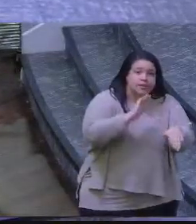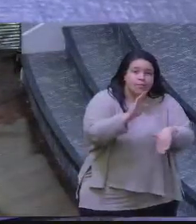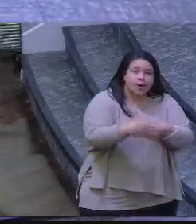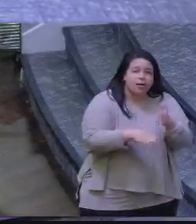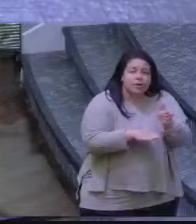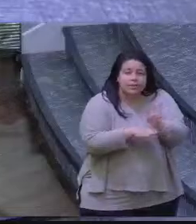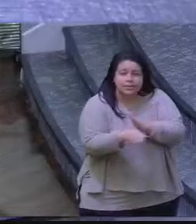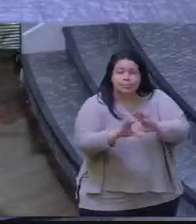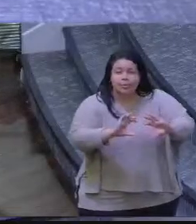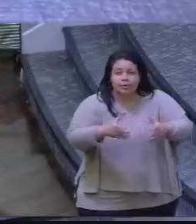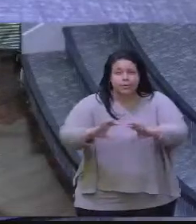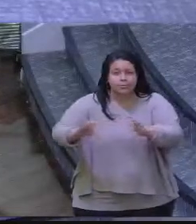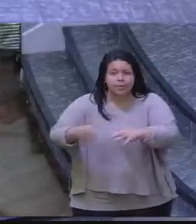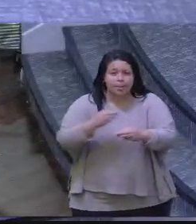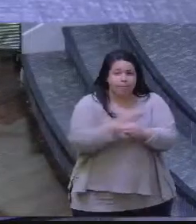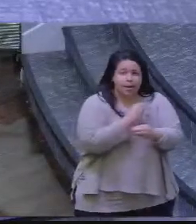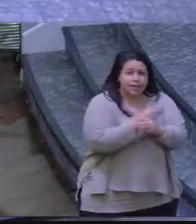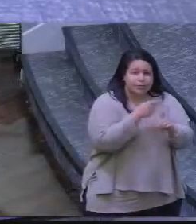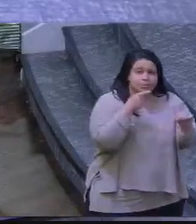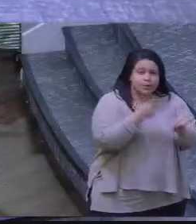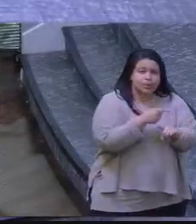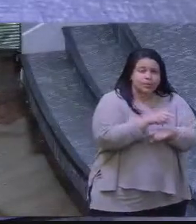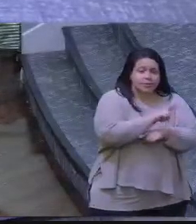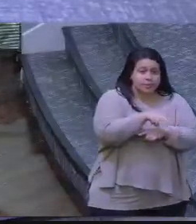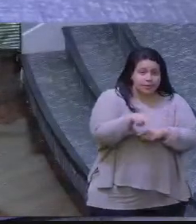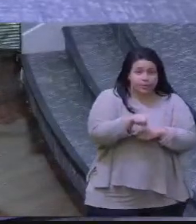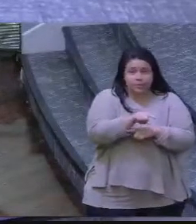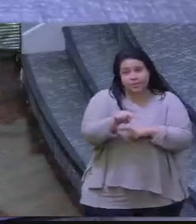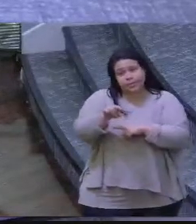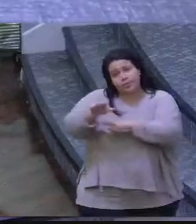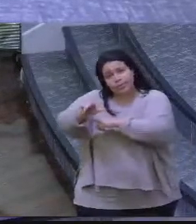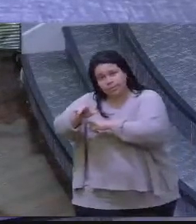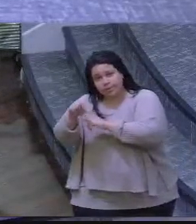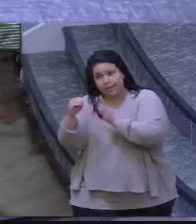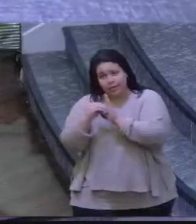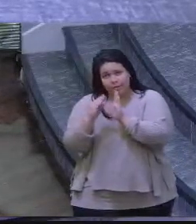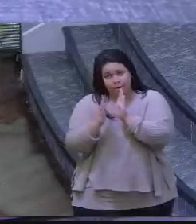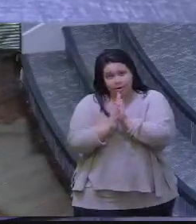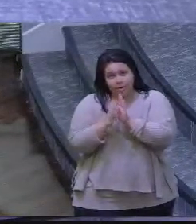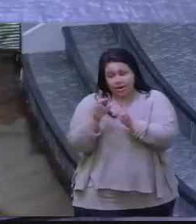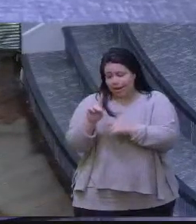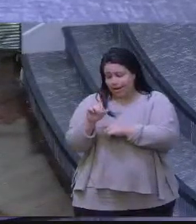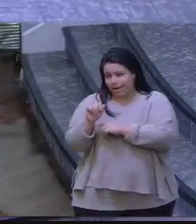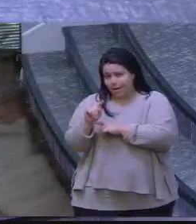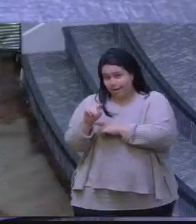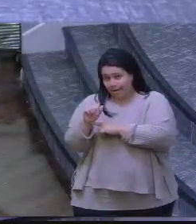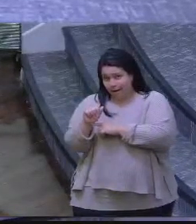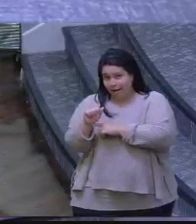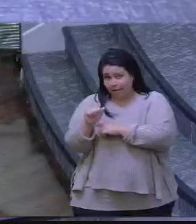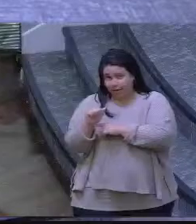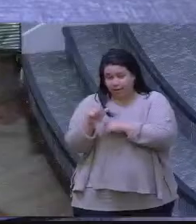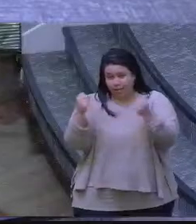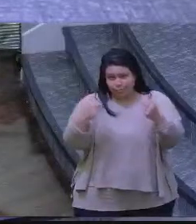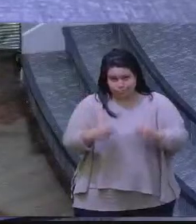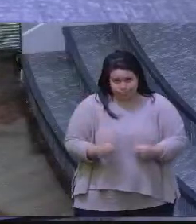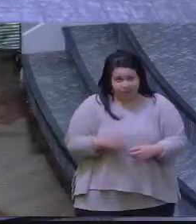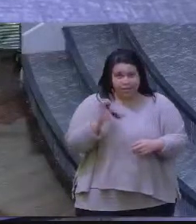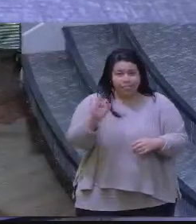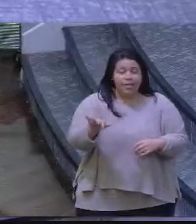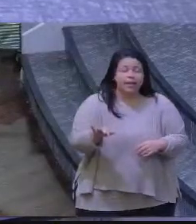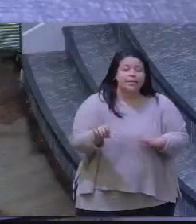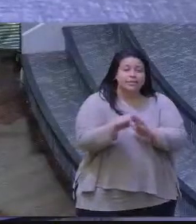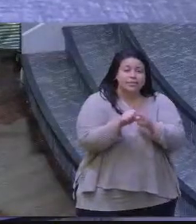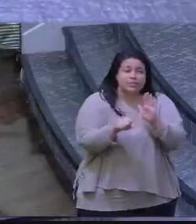mastery scores from the 2022 and 2023 reported data on statewide assessments. Timothy Road showed a